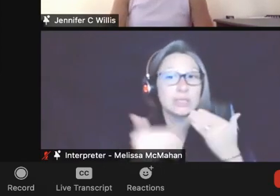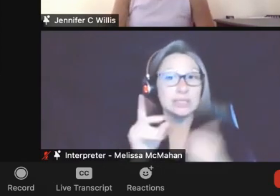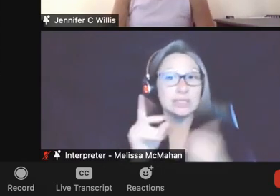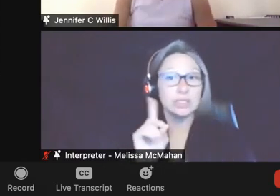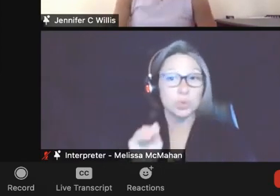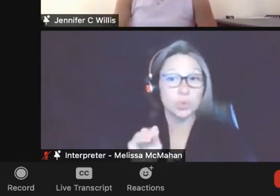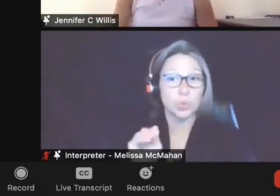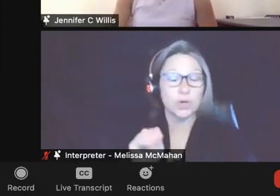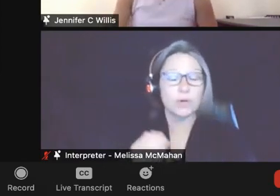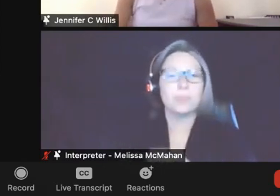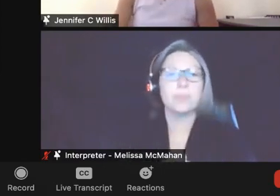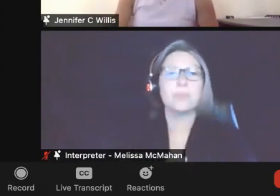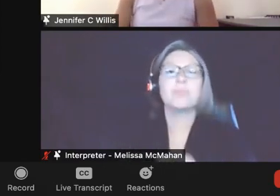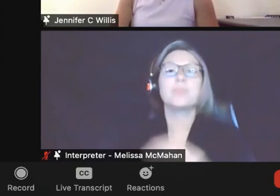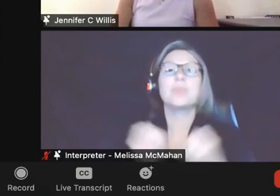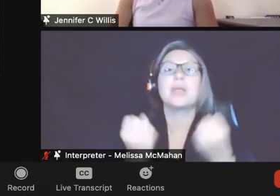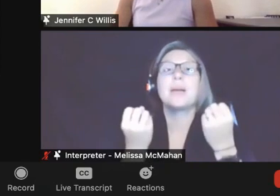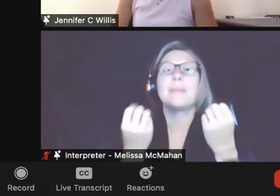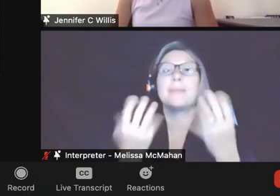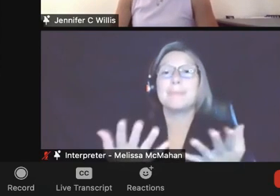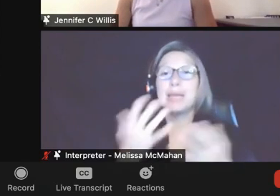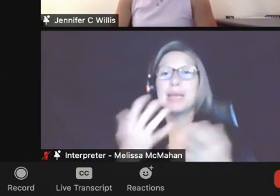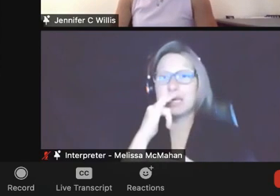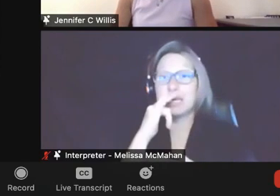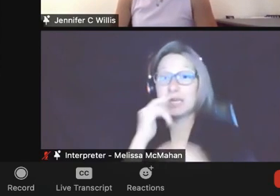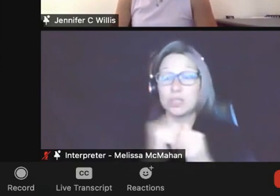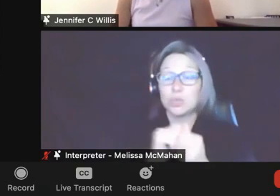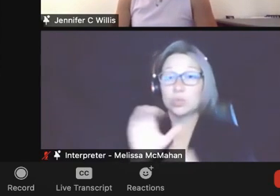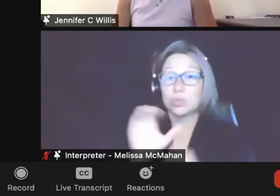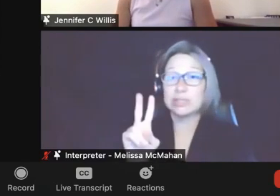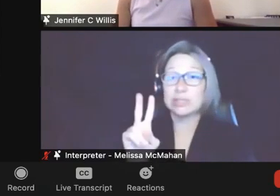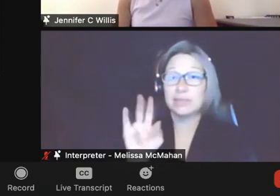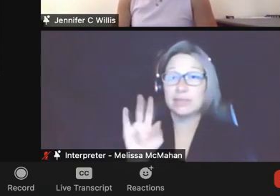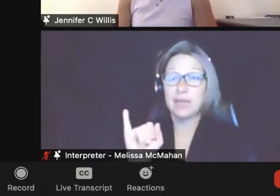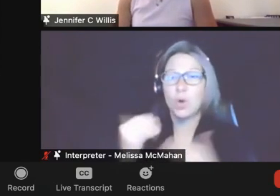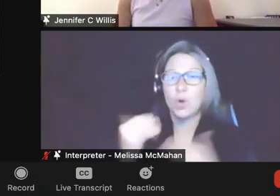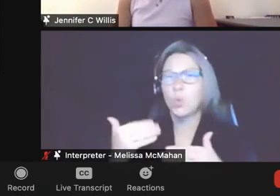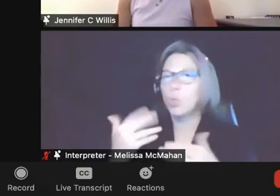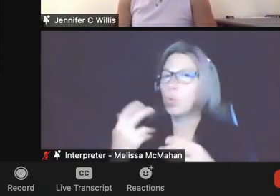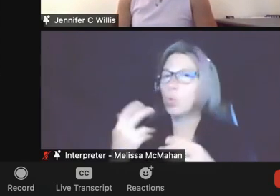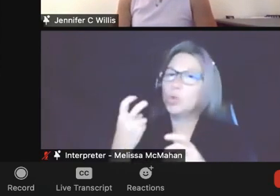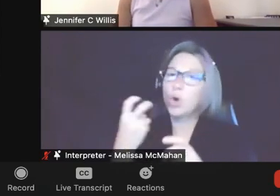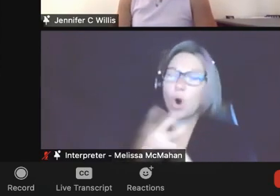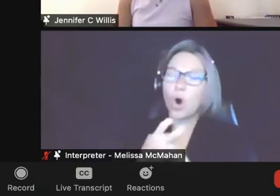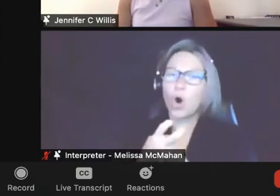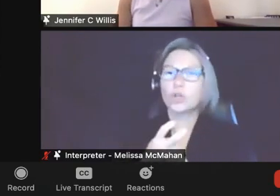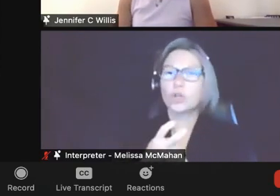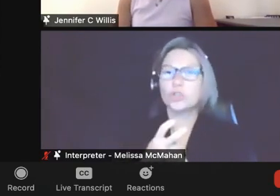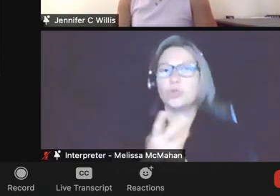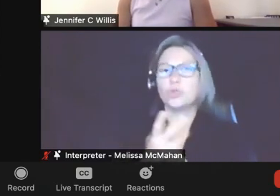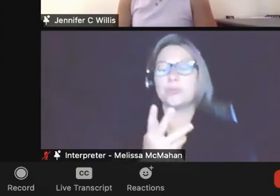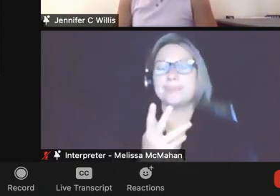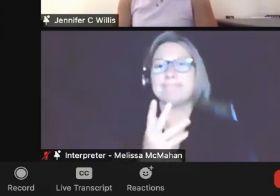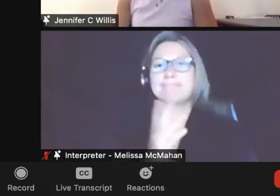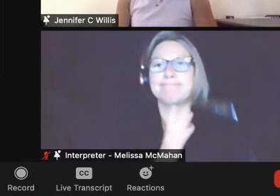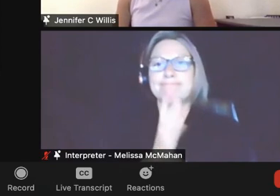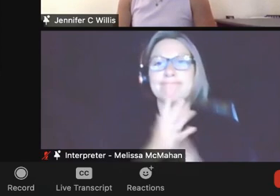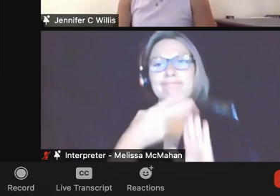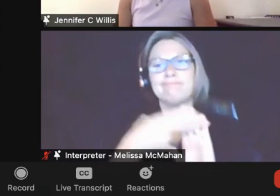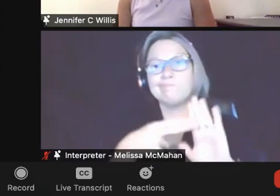For many of our kids with CVI, it's very difficult to actually formally diagnose auditory processing disorder